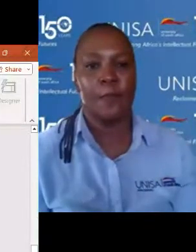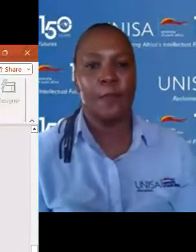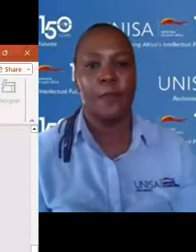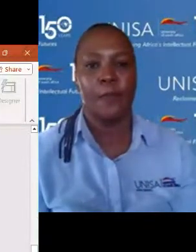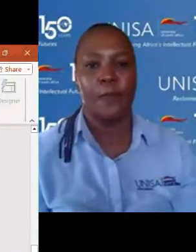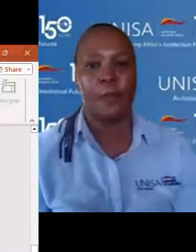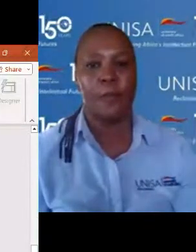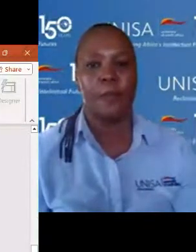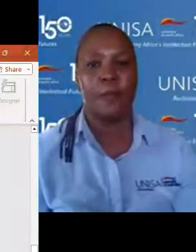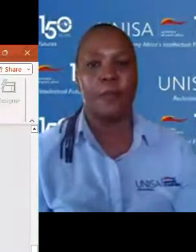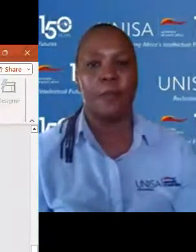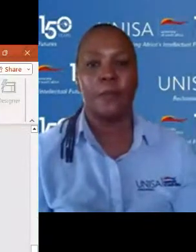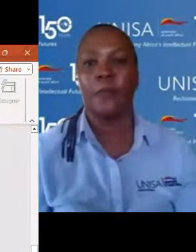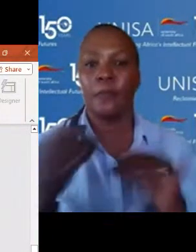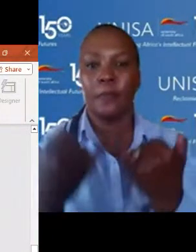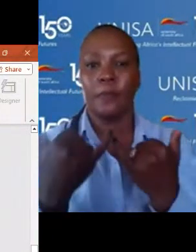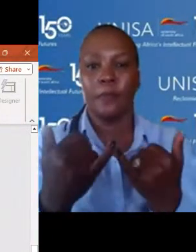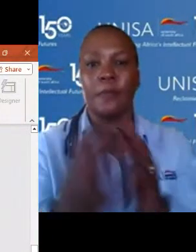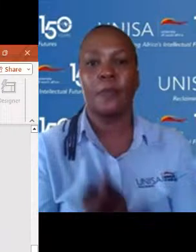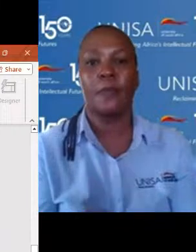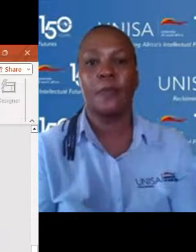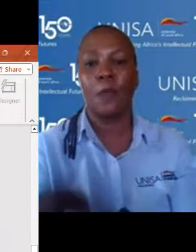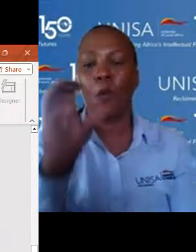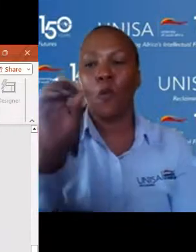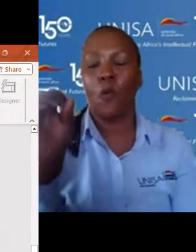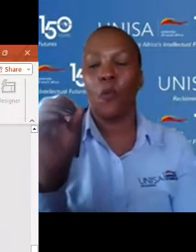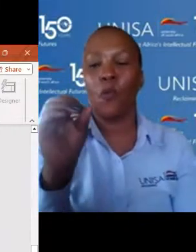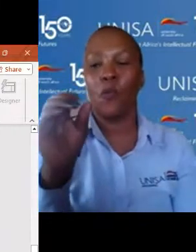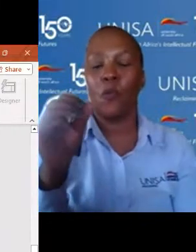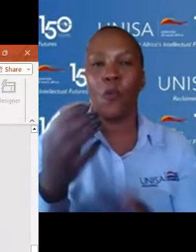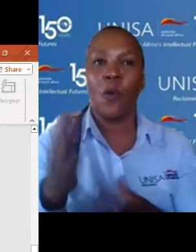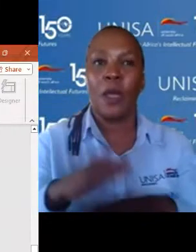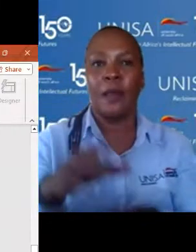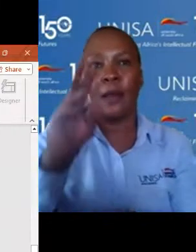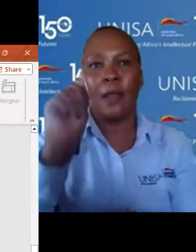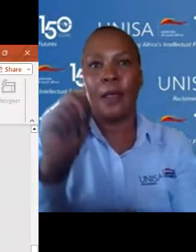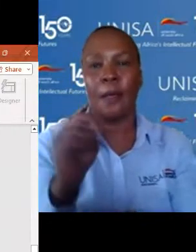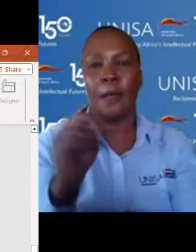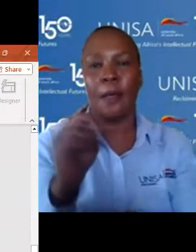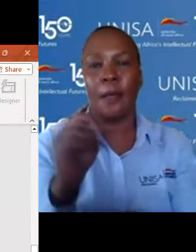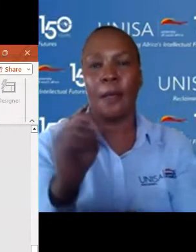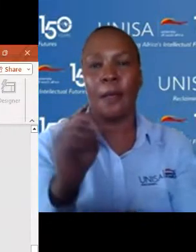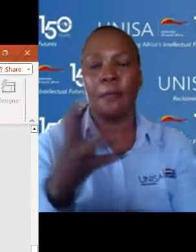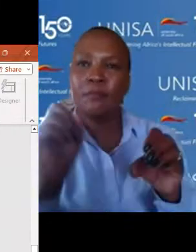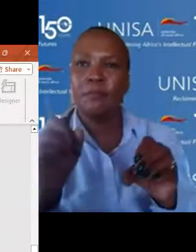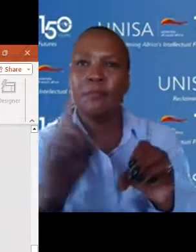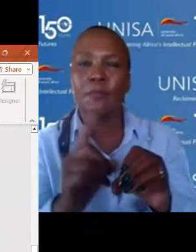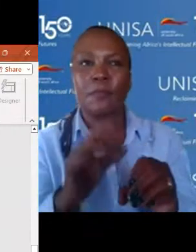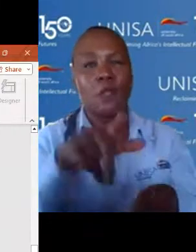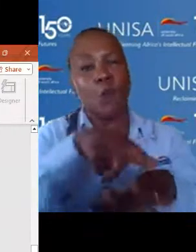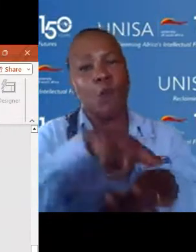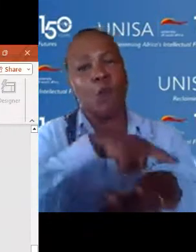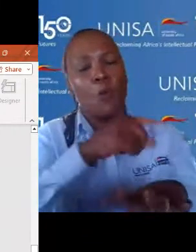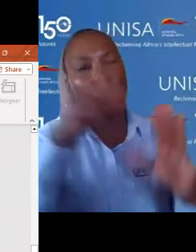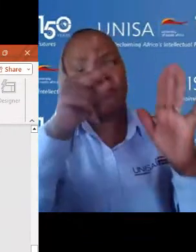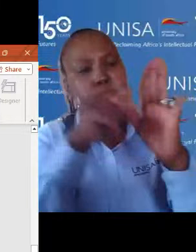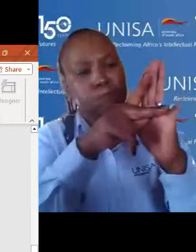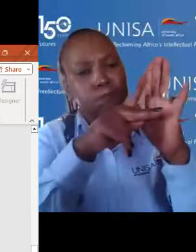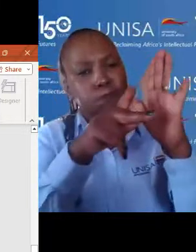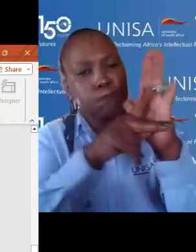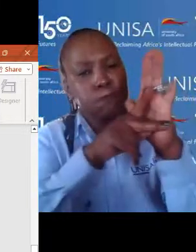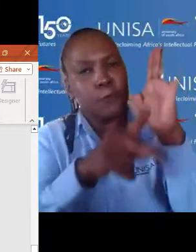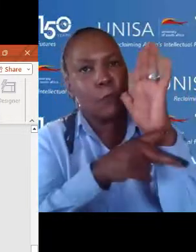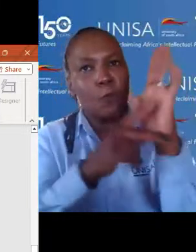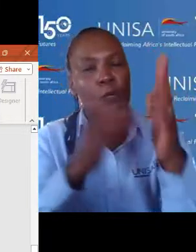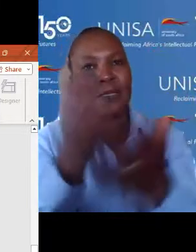Okay, now what does O&M involve? It's a very long program. It takes about 3 months when you start it